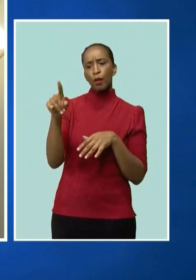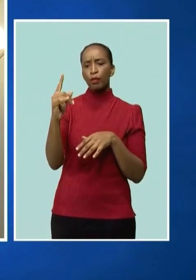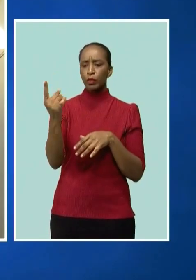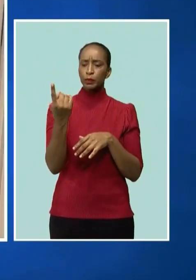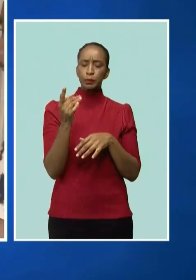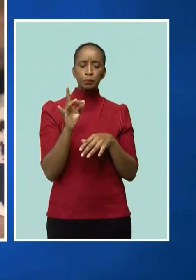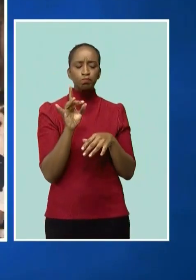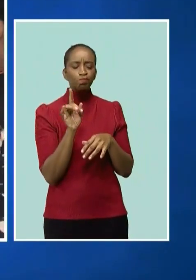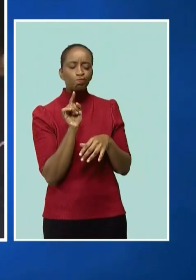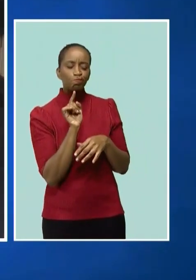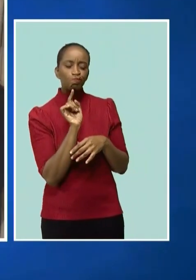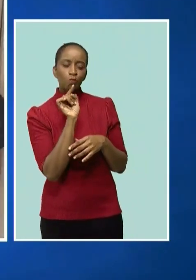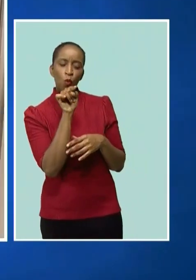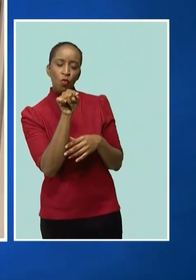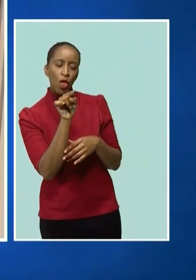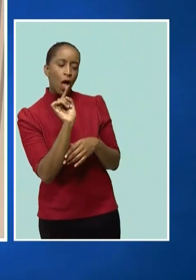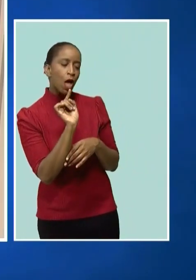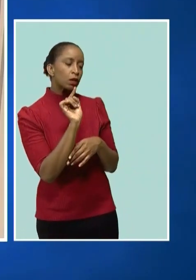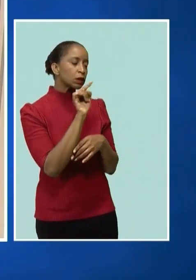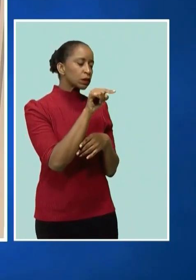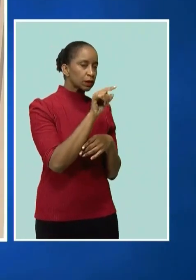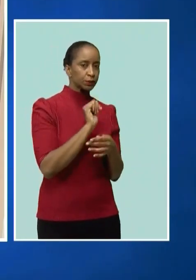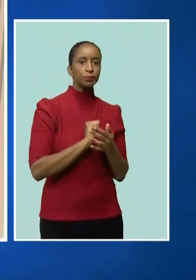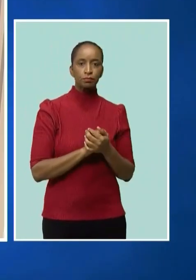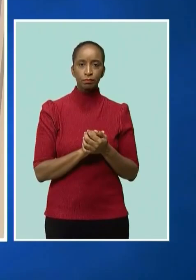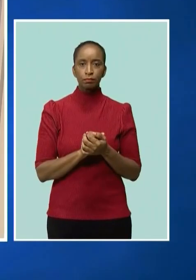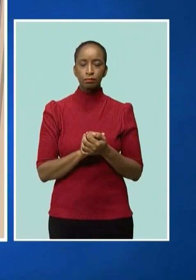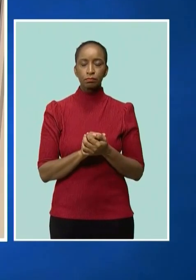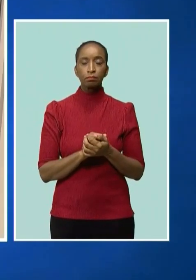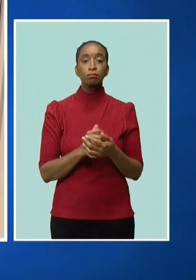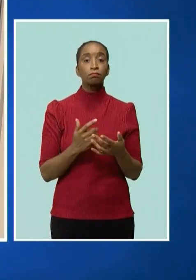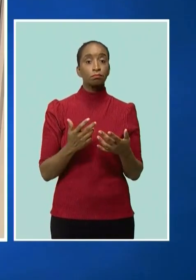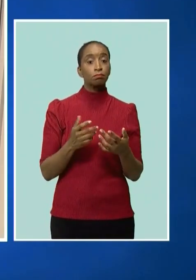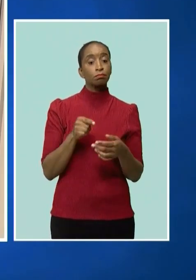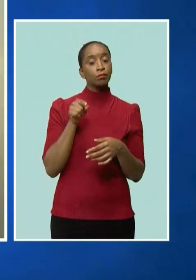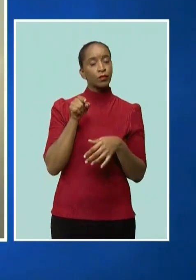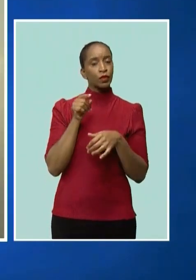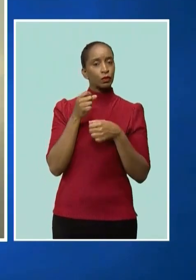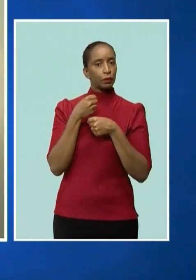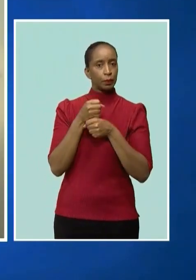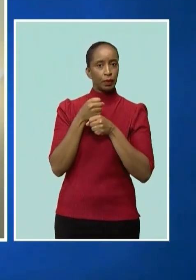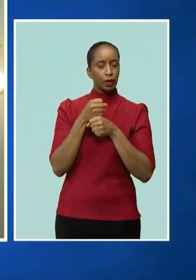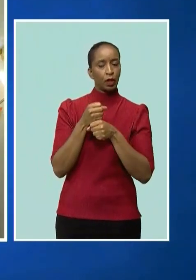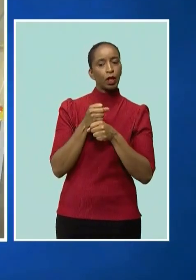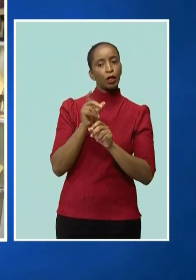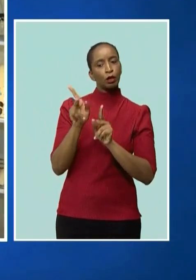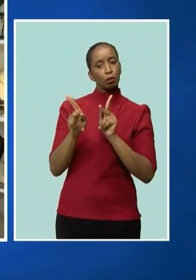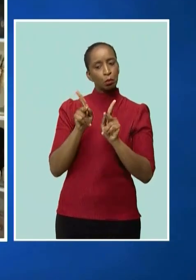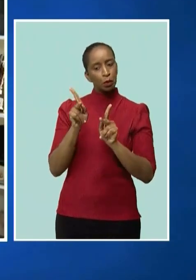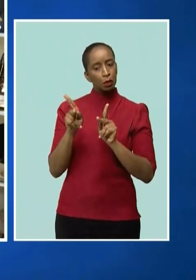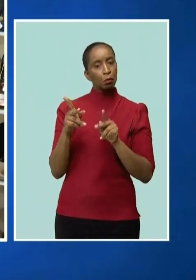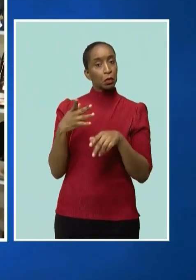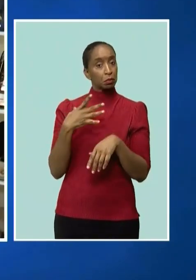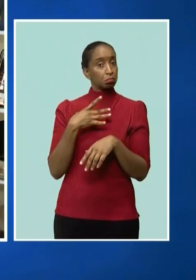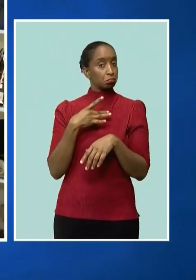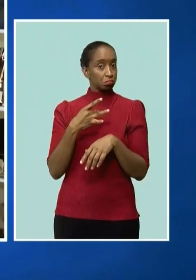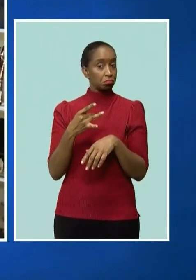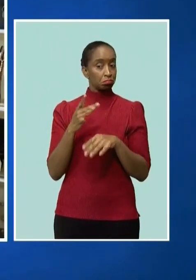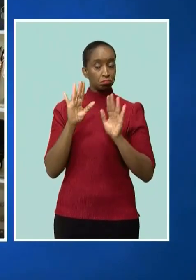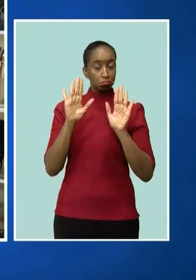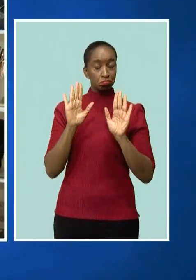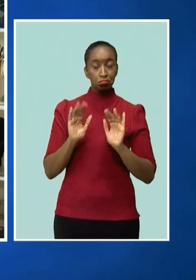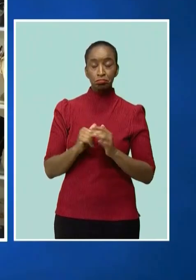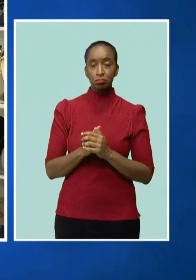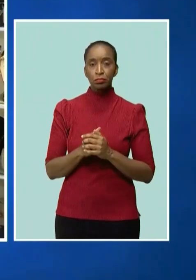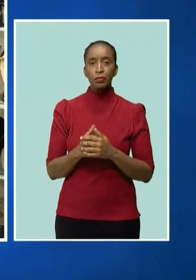prefer. She adds that the response from customers to the pieces so far has been amazing, adding that she has been able to capture a cross-section of